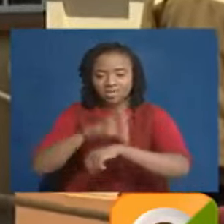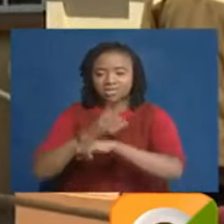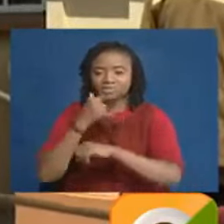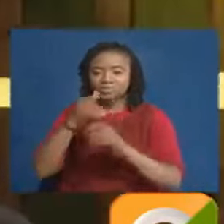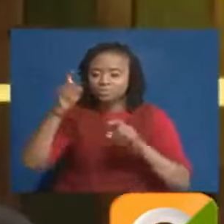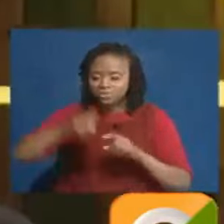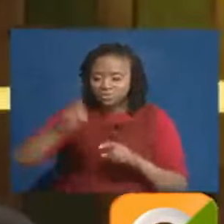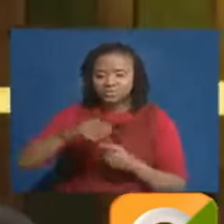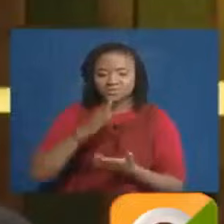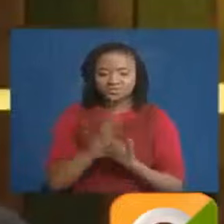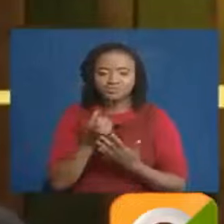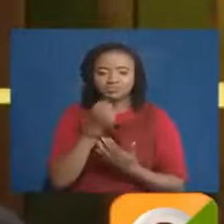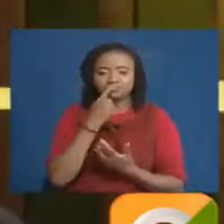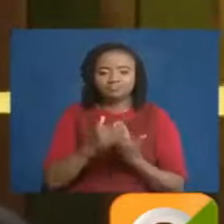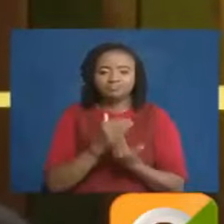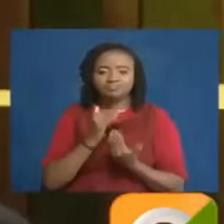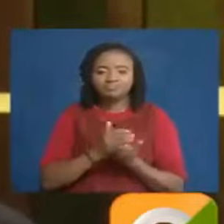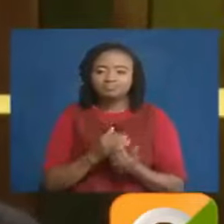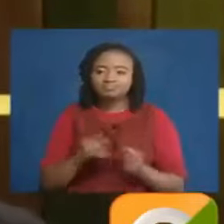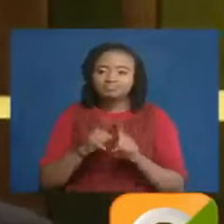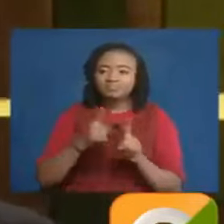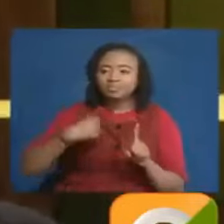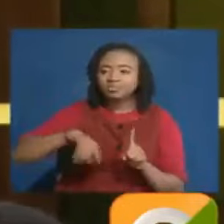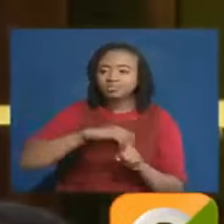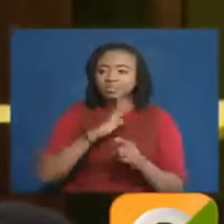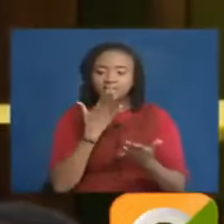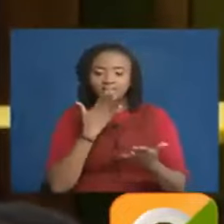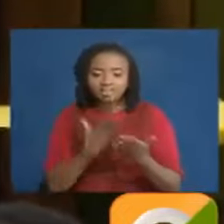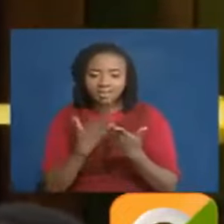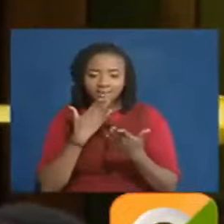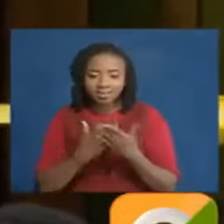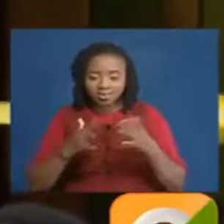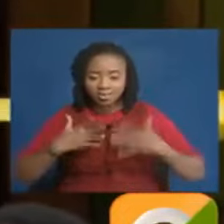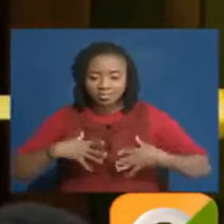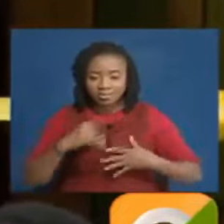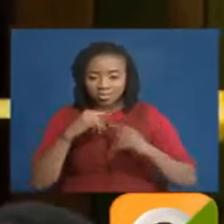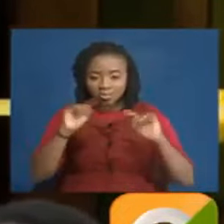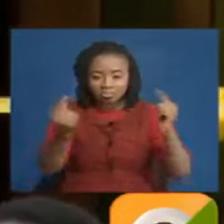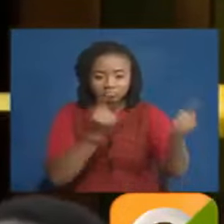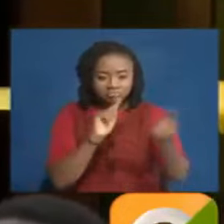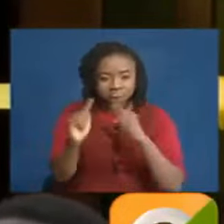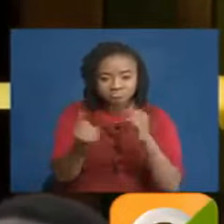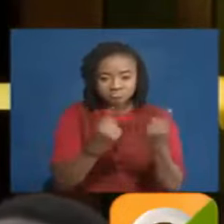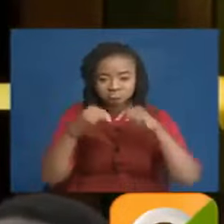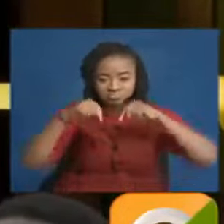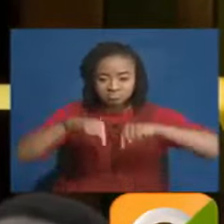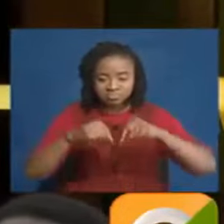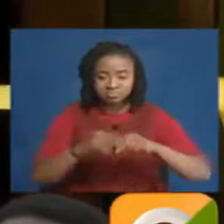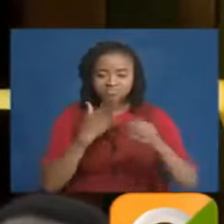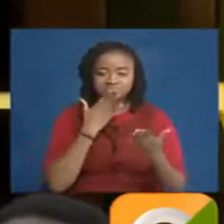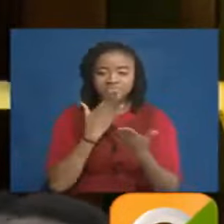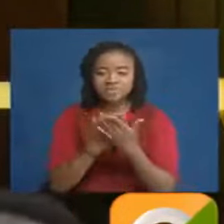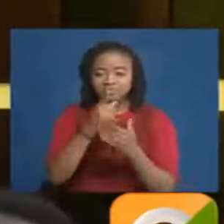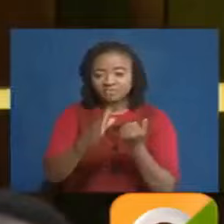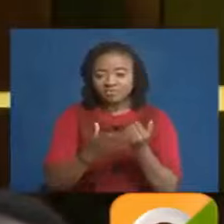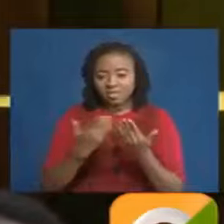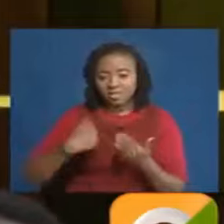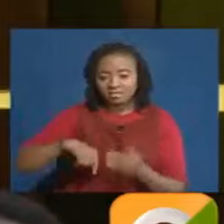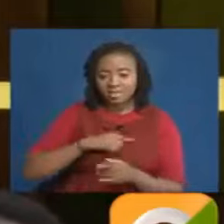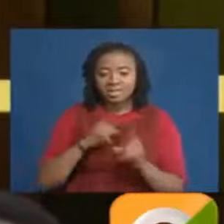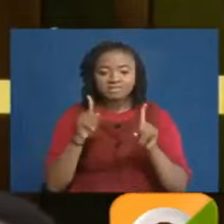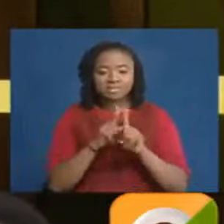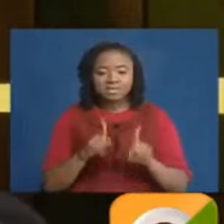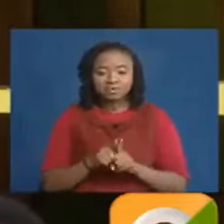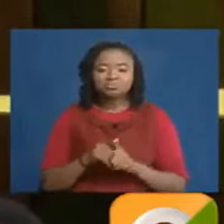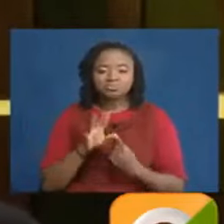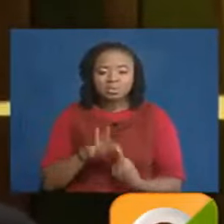these services. I want to thank the people who have come today to be with us today. I would like to, in a